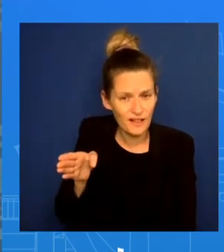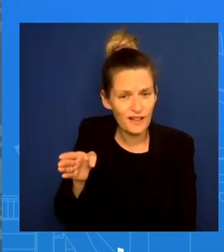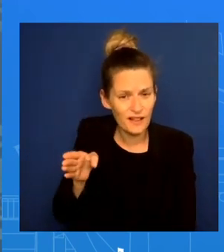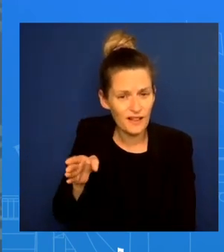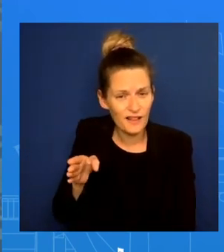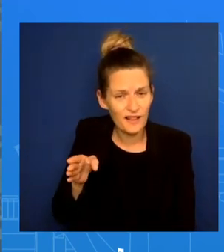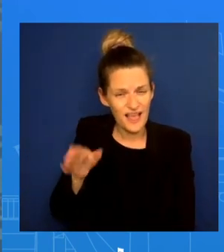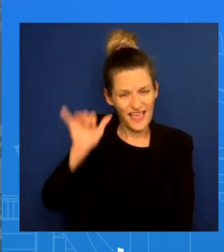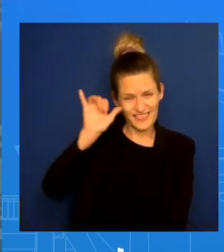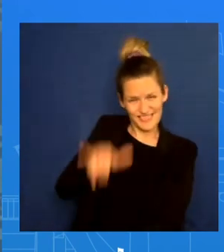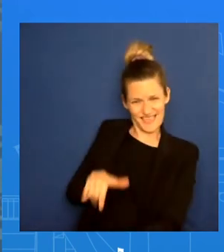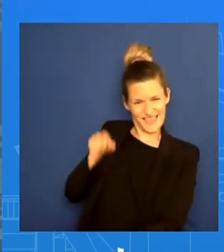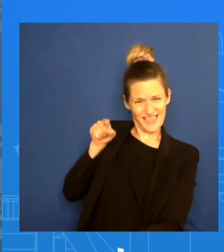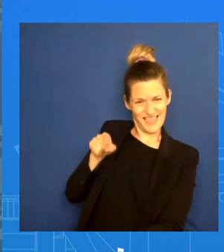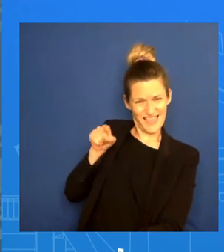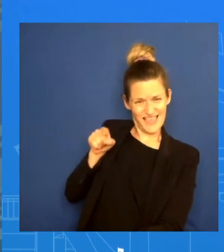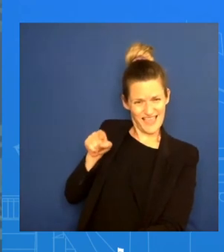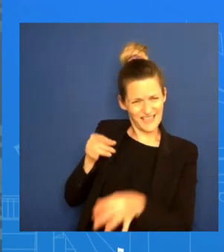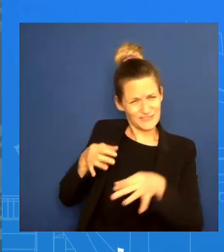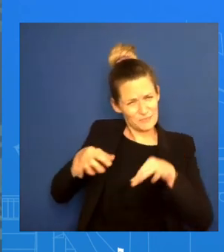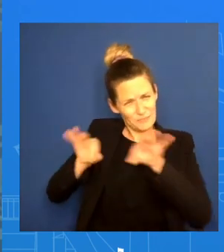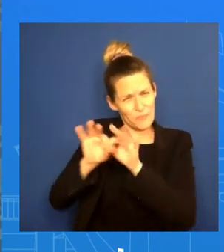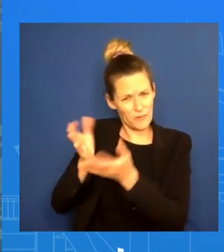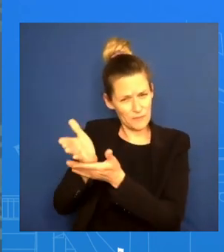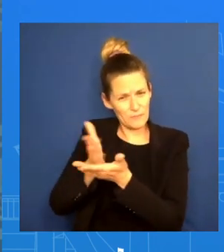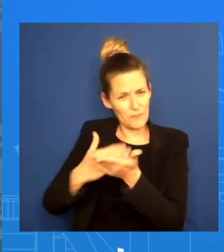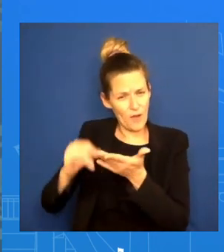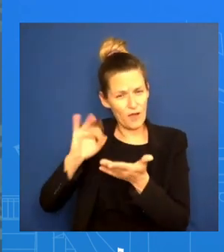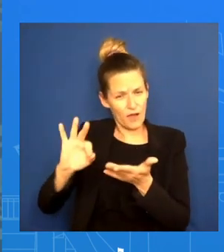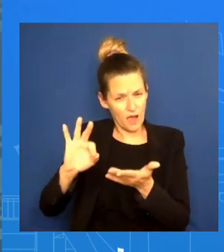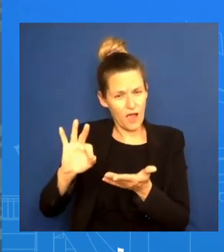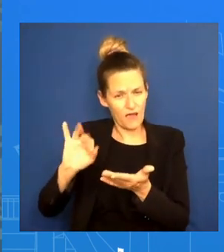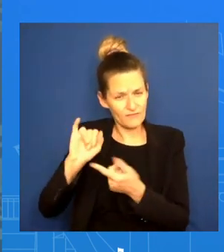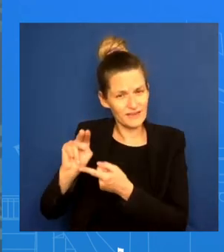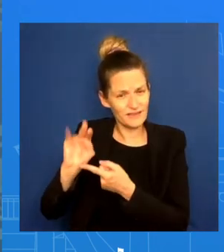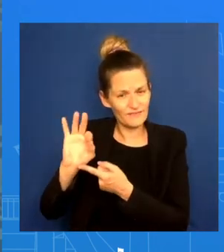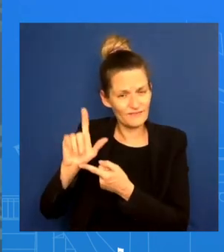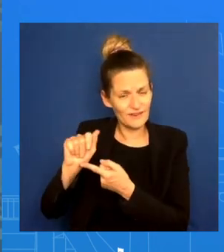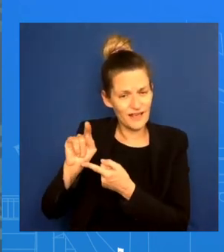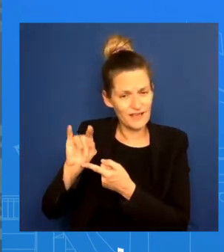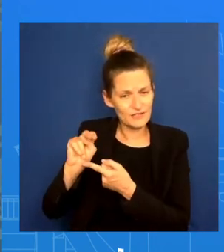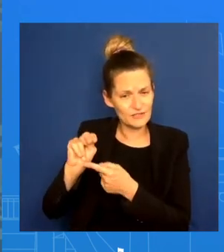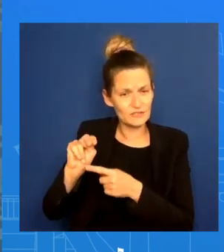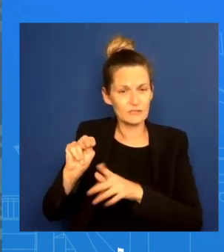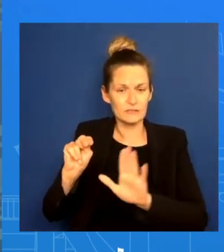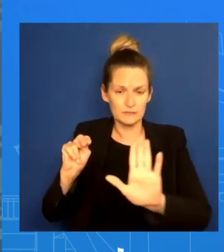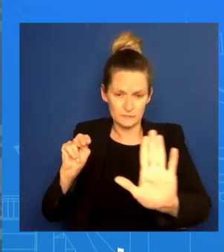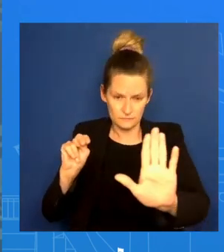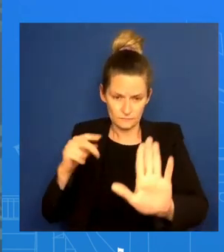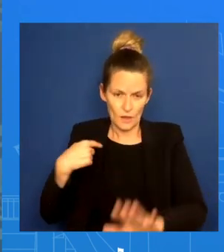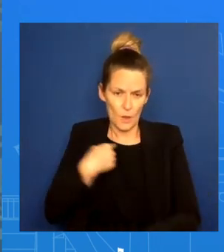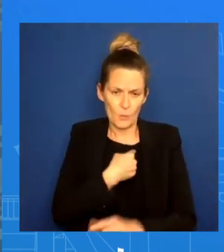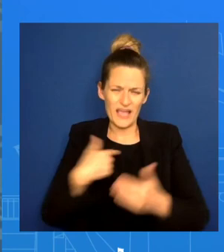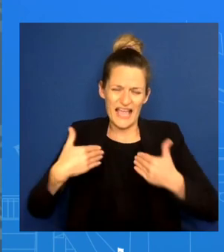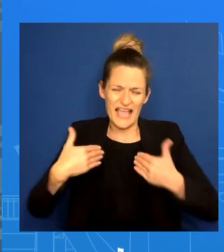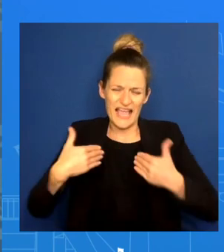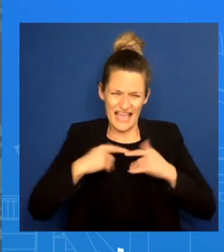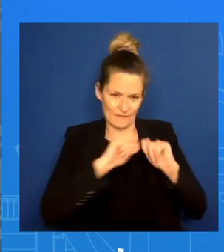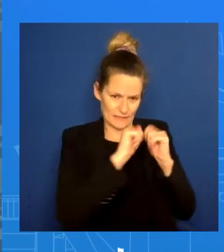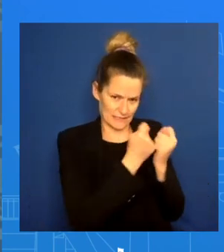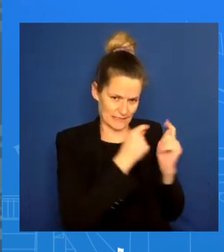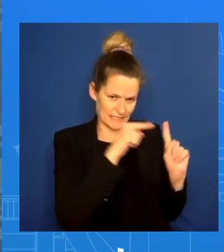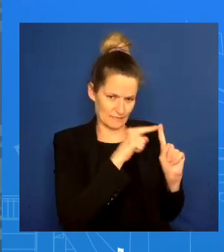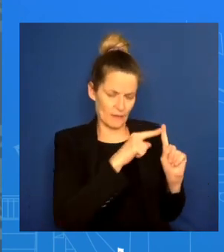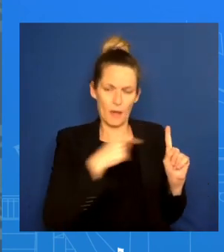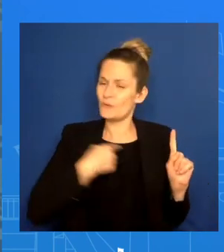as we talk about the economy. I don't want to get ahead of the team on this. I have not seen the announcement. But again, we have